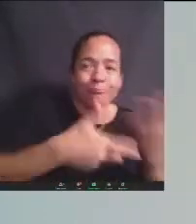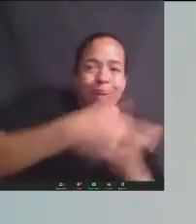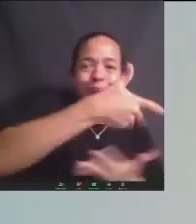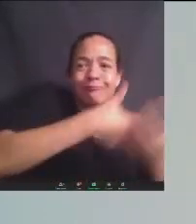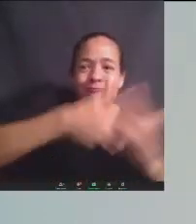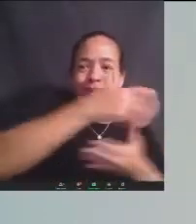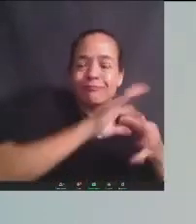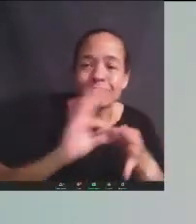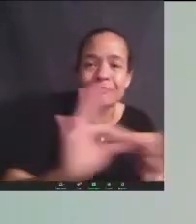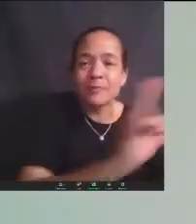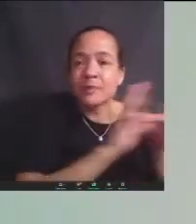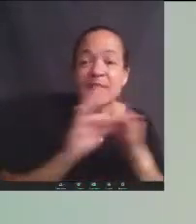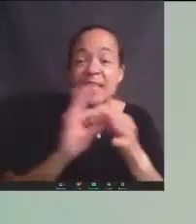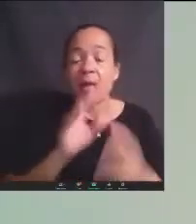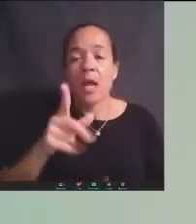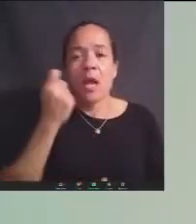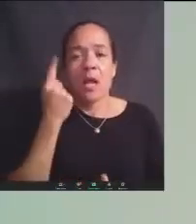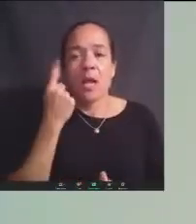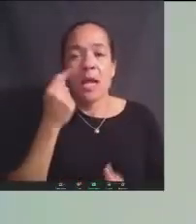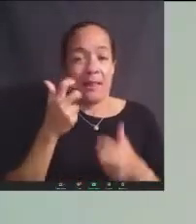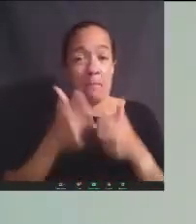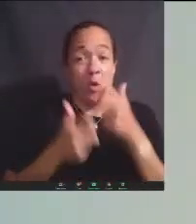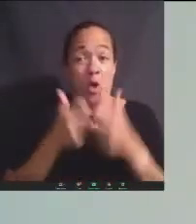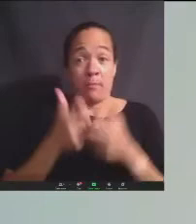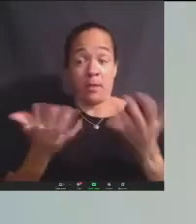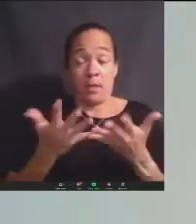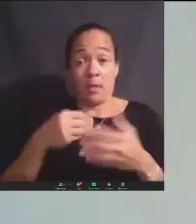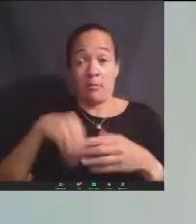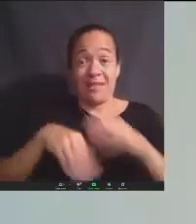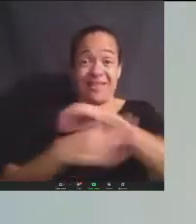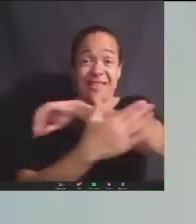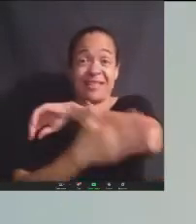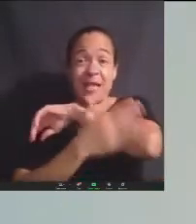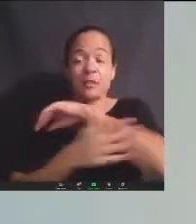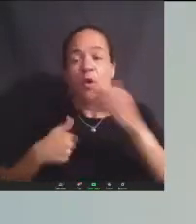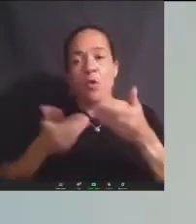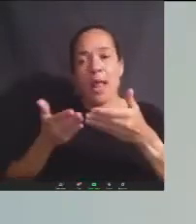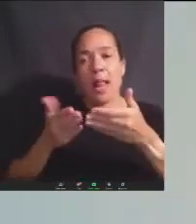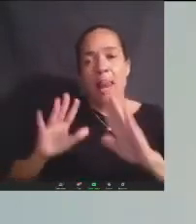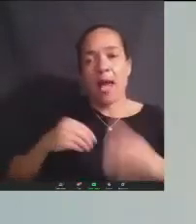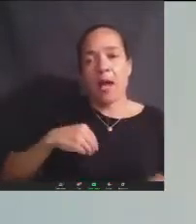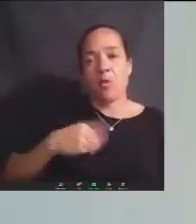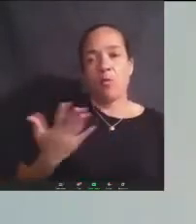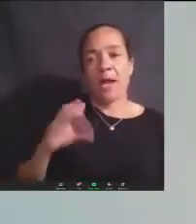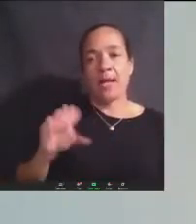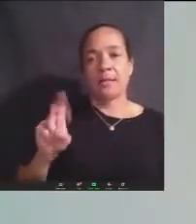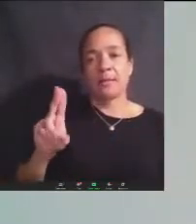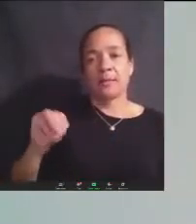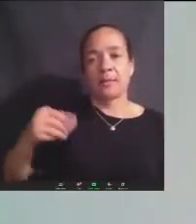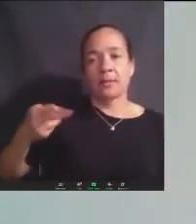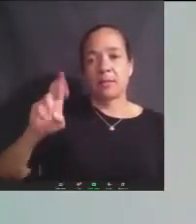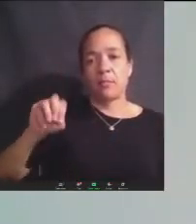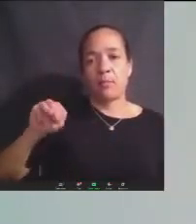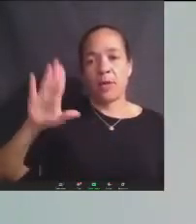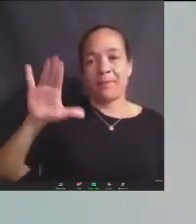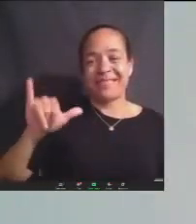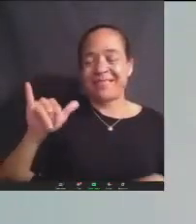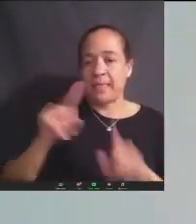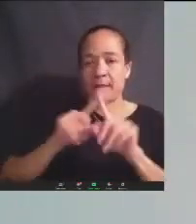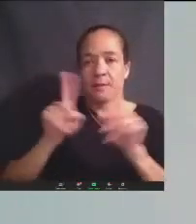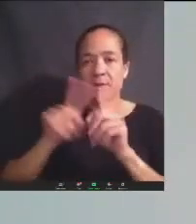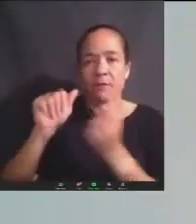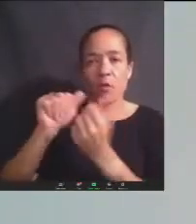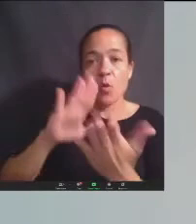allowed what is essentially white supremacy in different forms. We've allowed the notion that white folks must be the center of